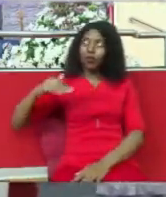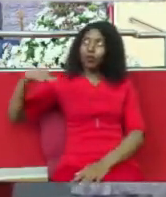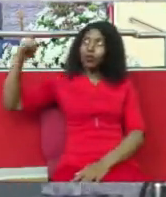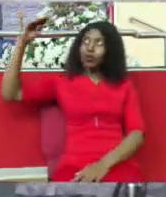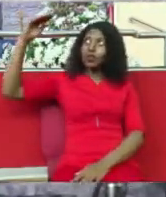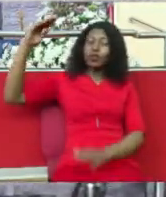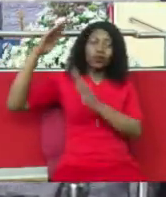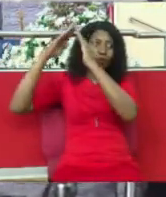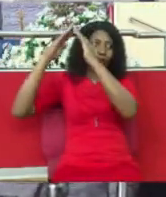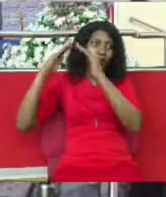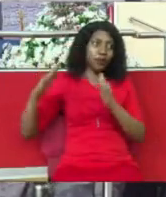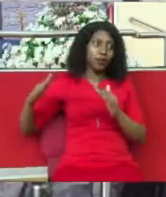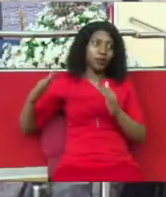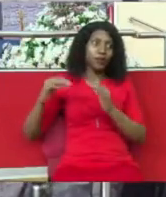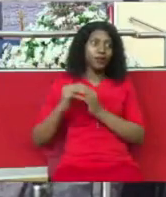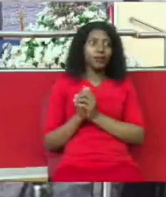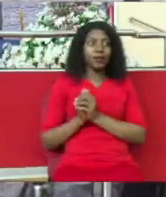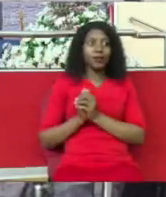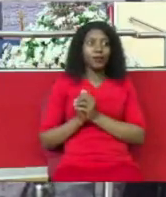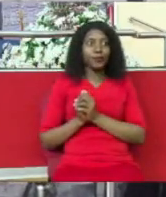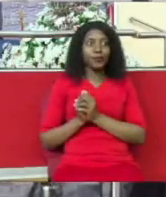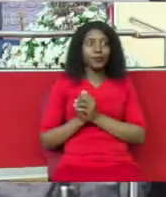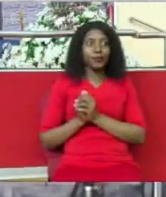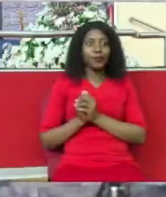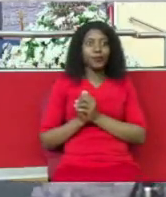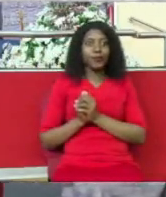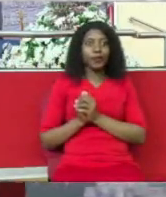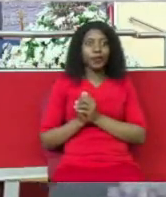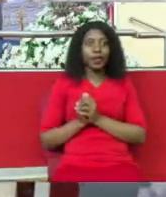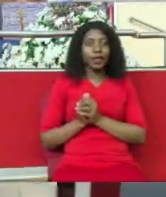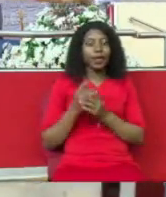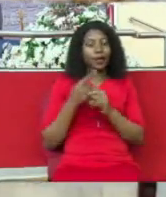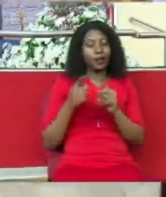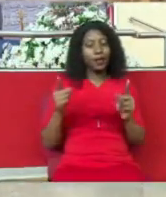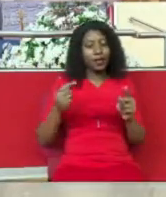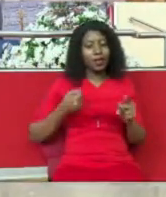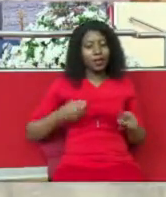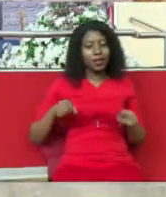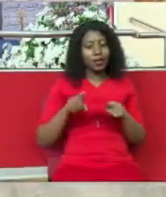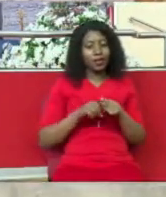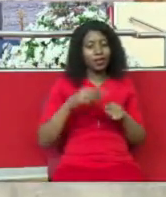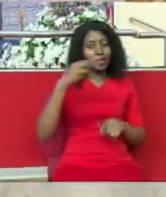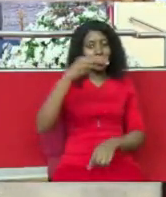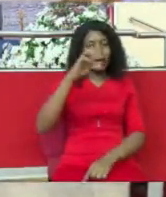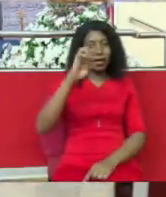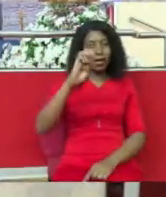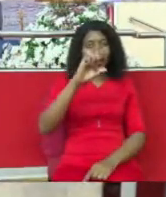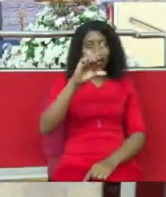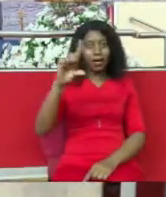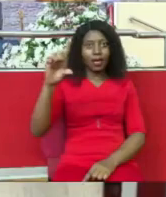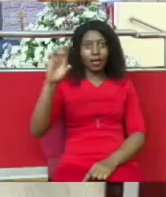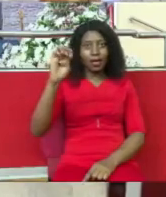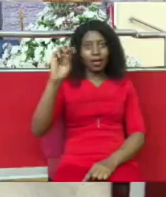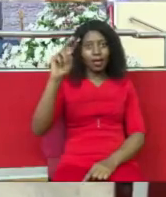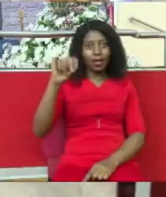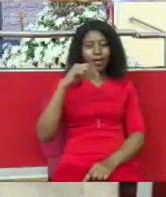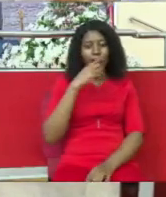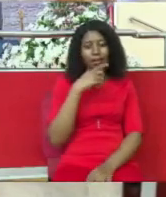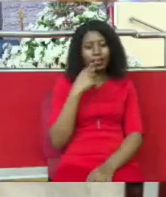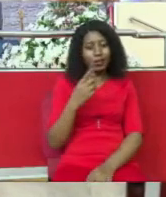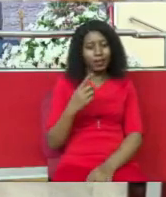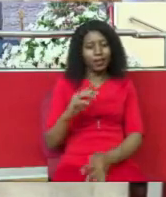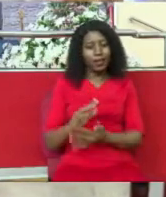mahali pale juu ya nyumba. But our sister Helen told us that there are times when the roof comes. Dada yetu Helen akatuambia kwamba kuna